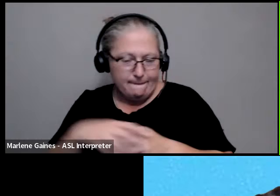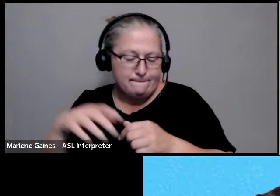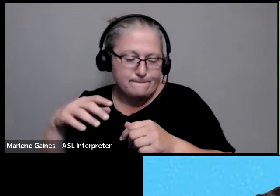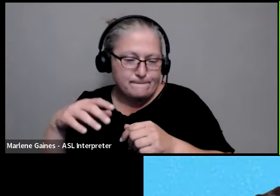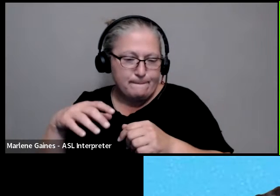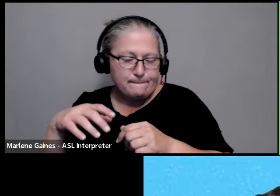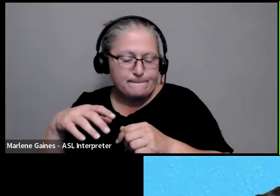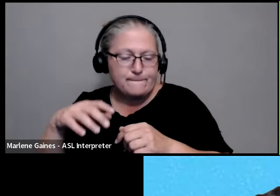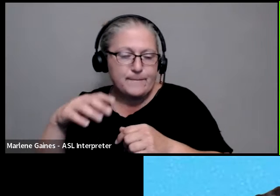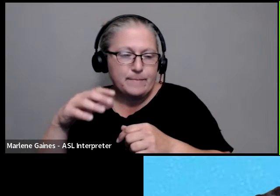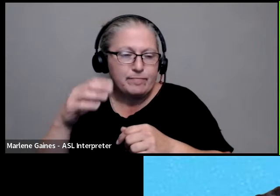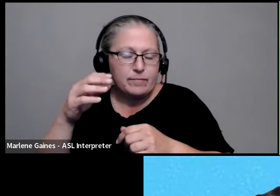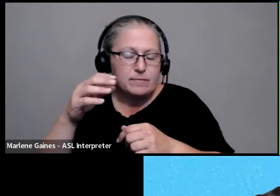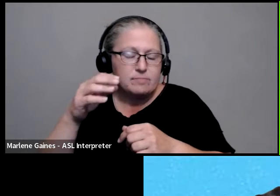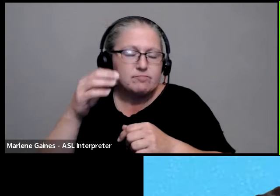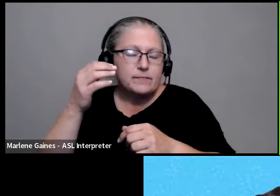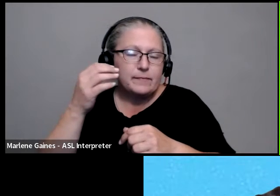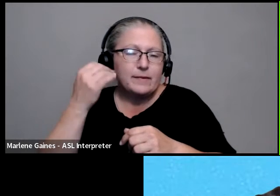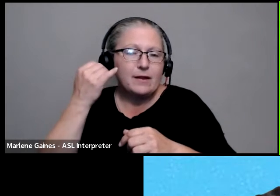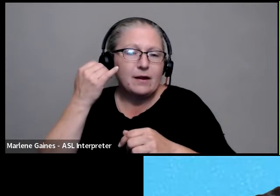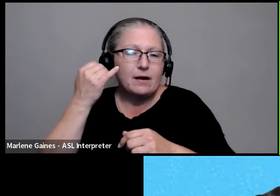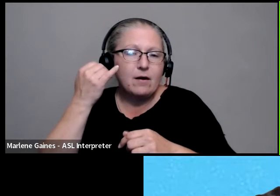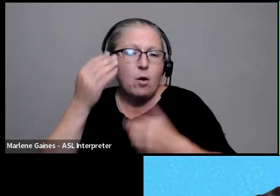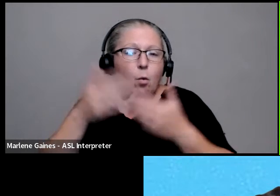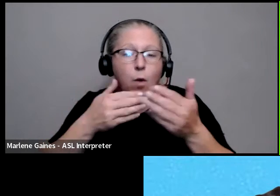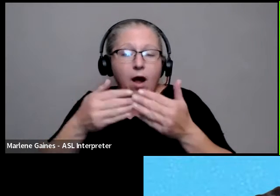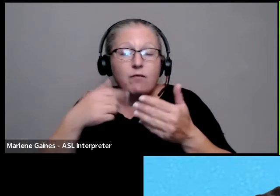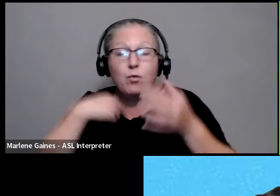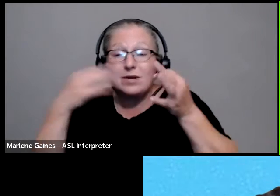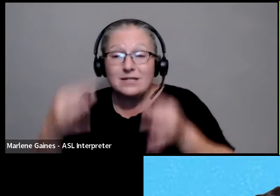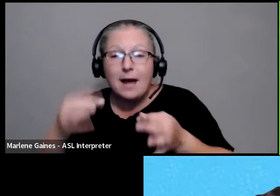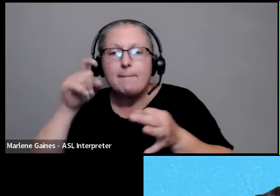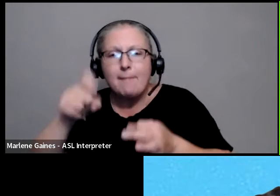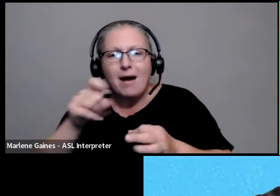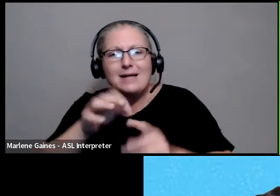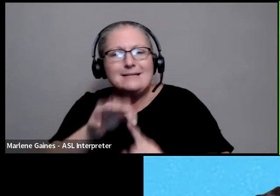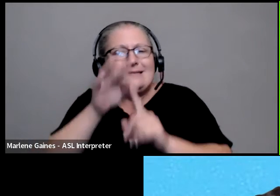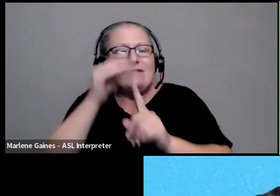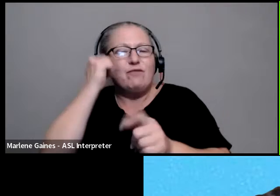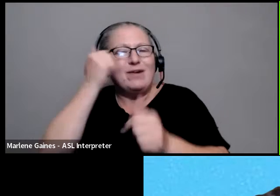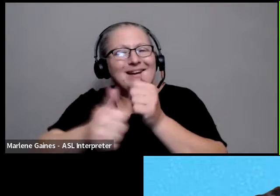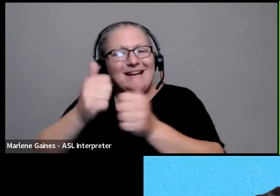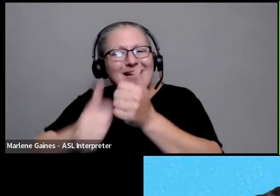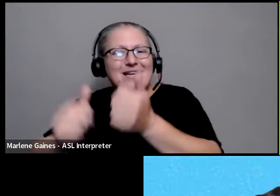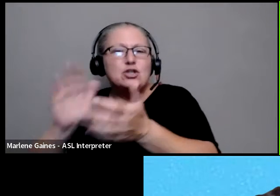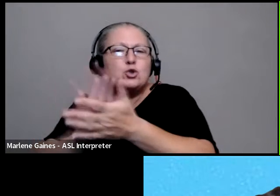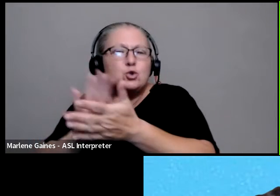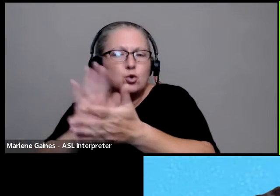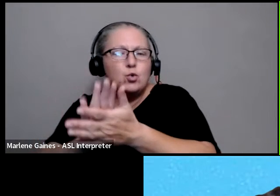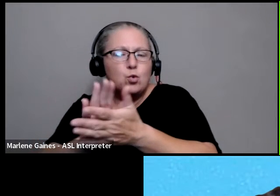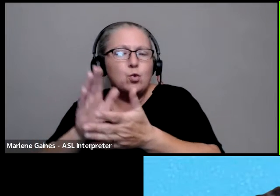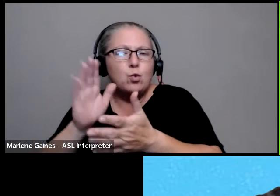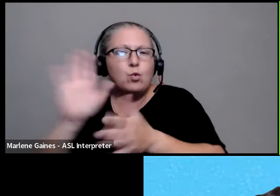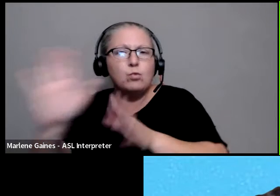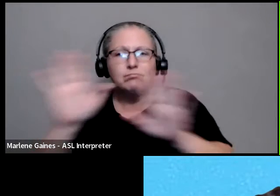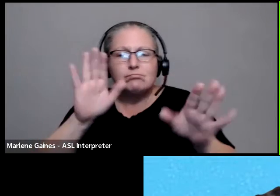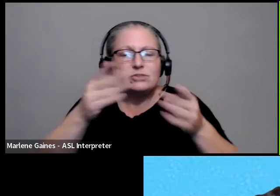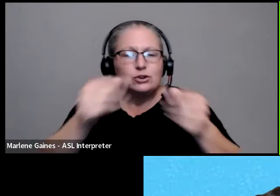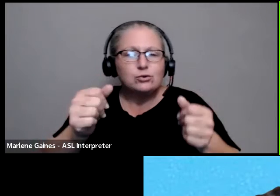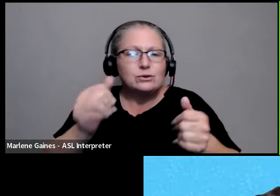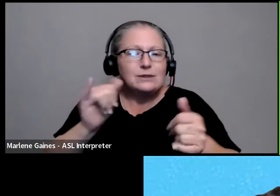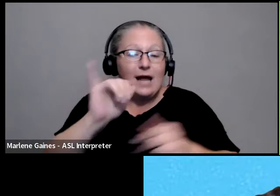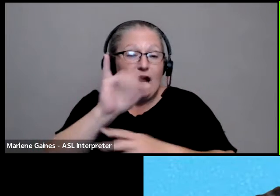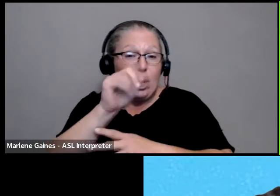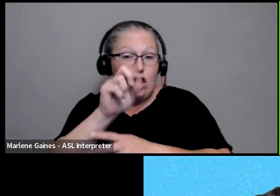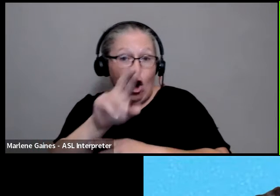school be unique with a solution, but give kind of avenues and possibilities of what those avenues could be. Like Yonder,